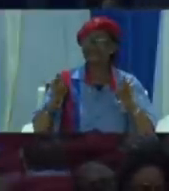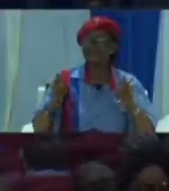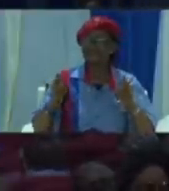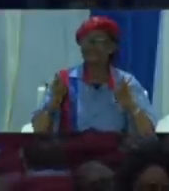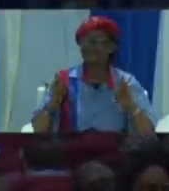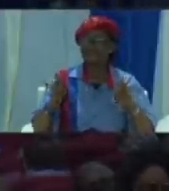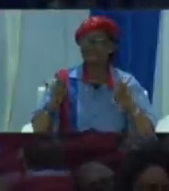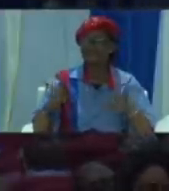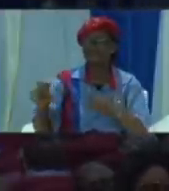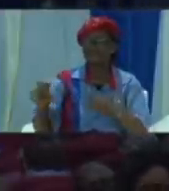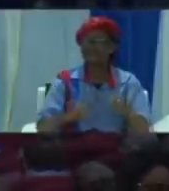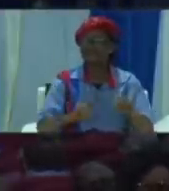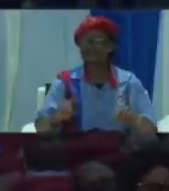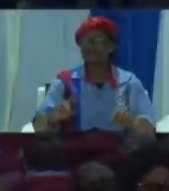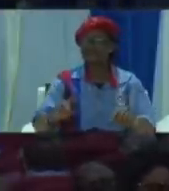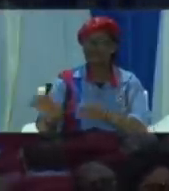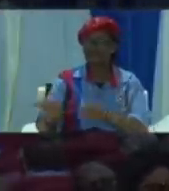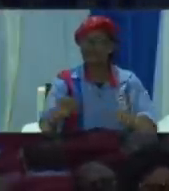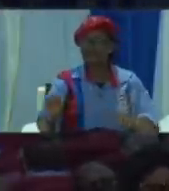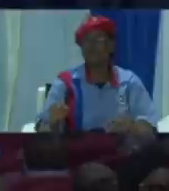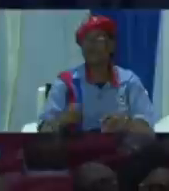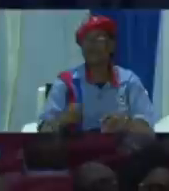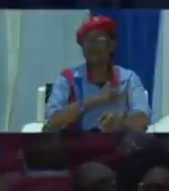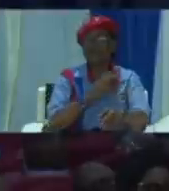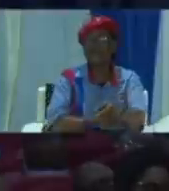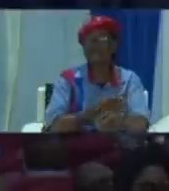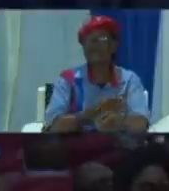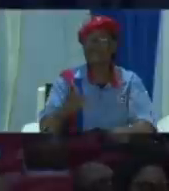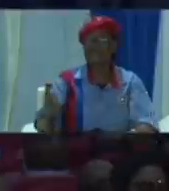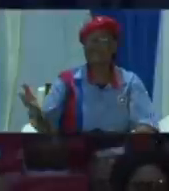doing mighty things.